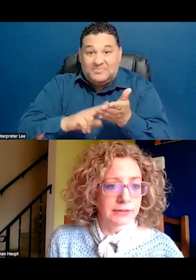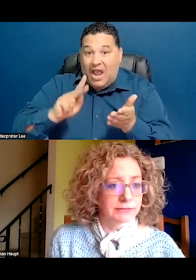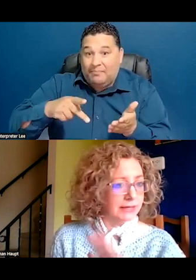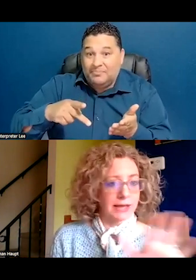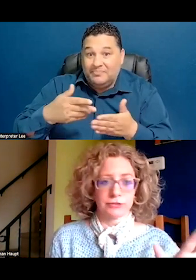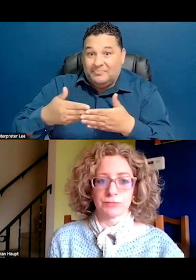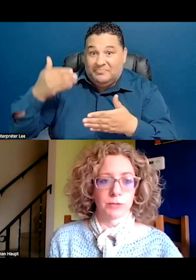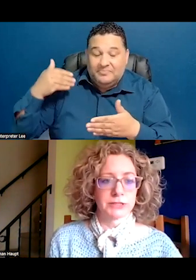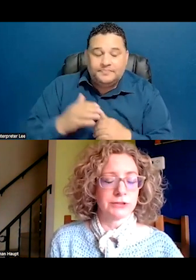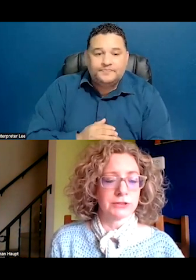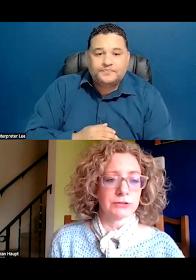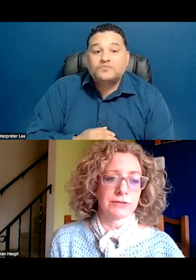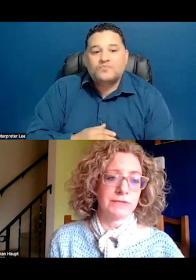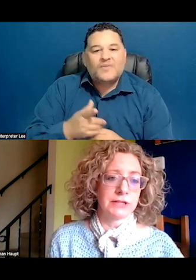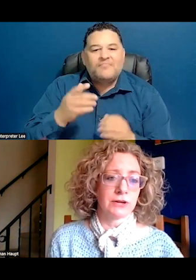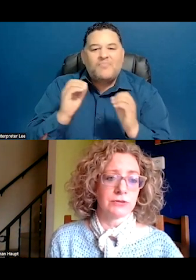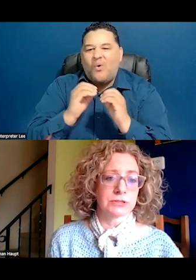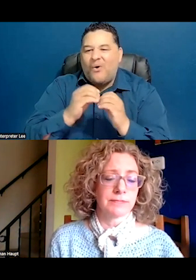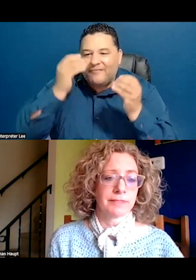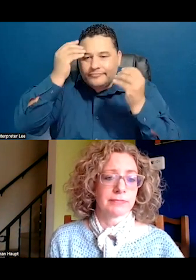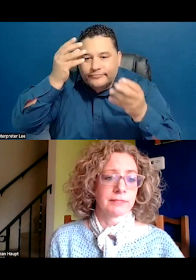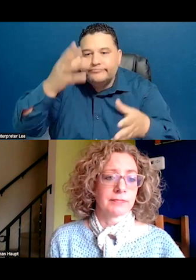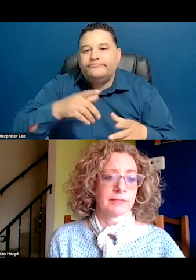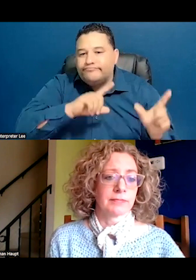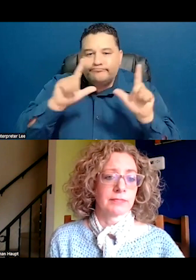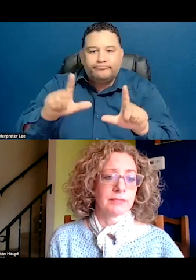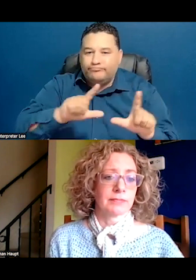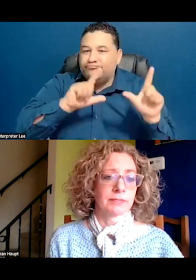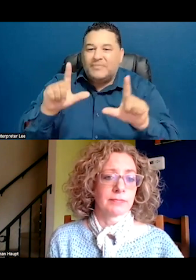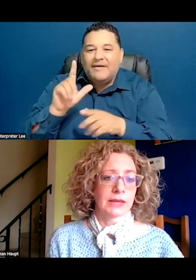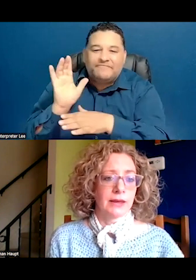And again, just more materials and videos.